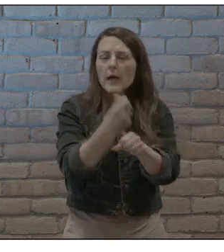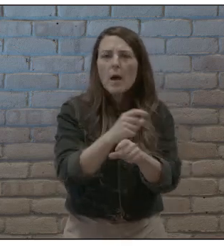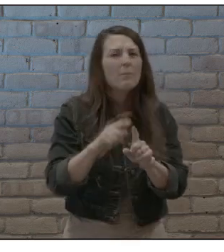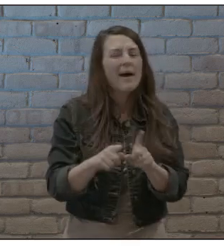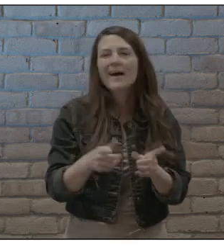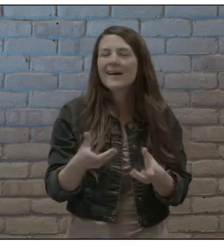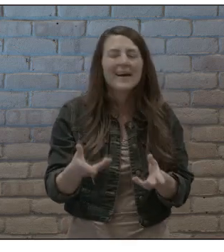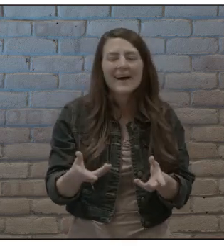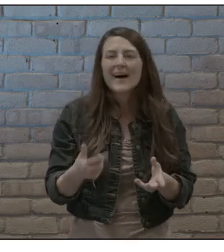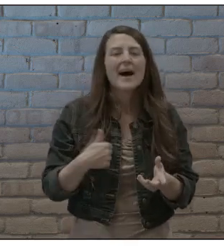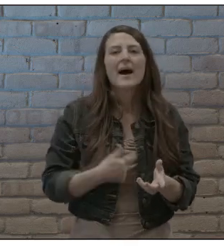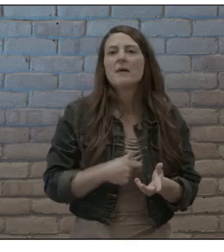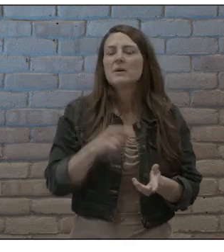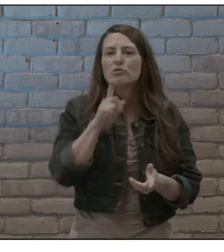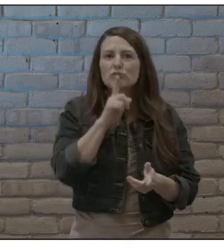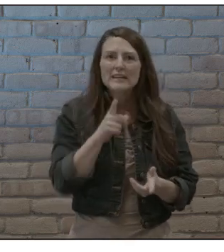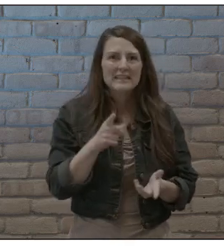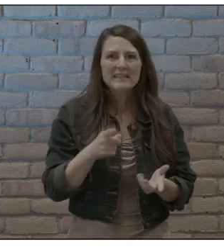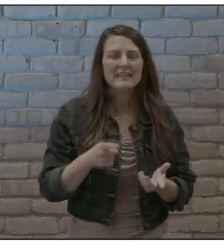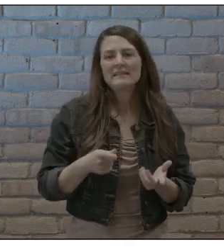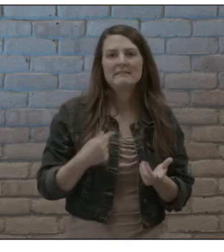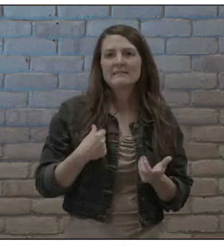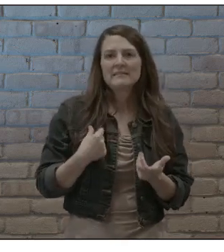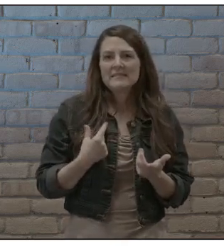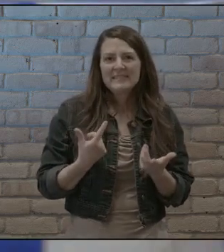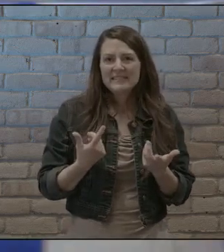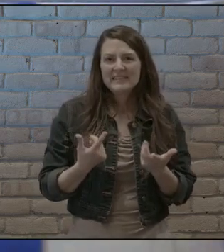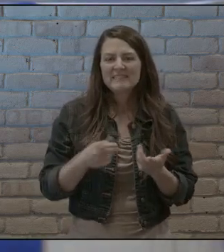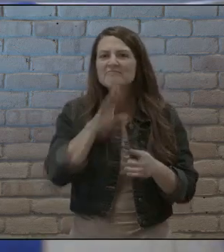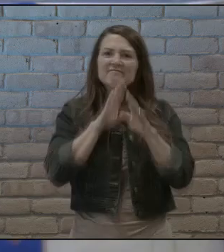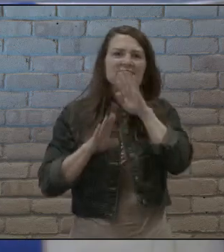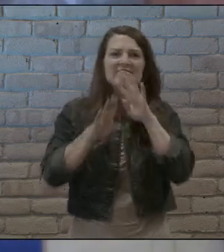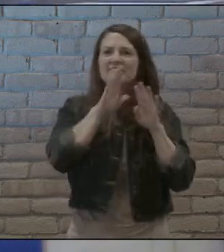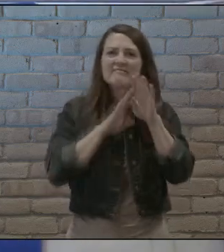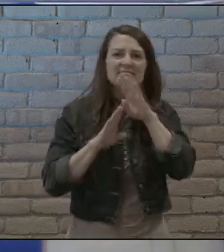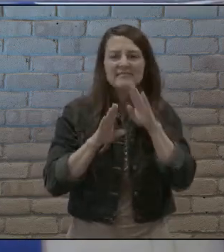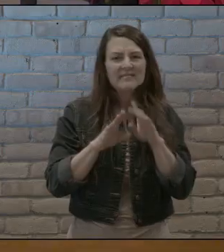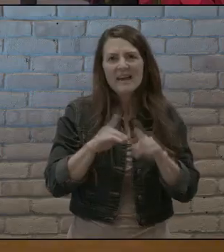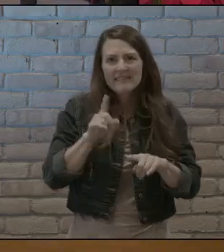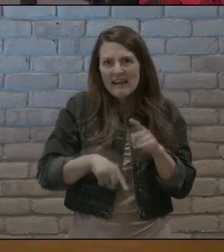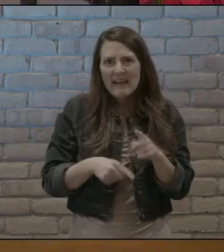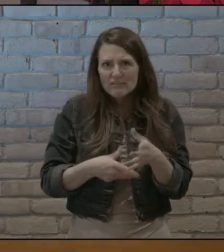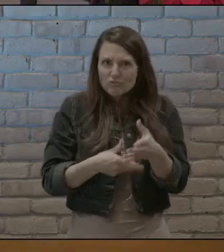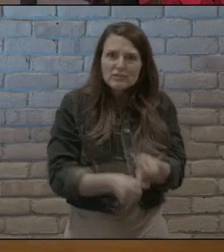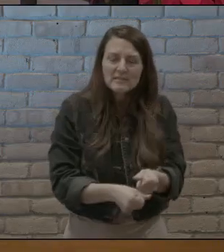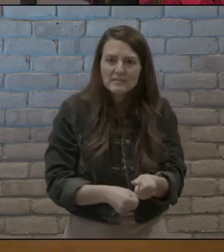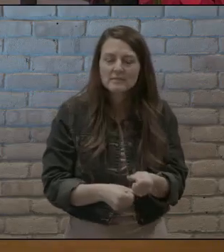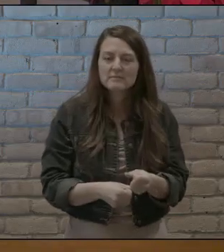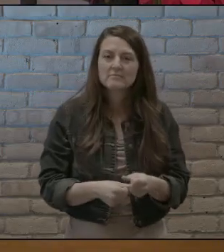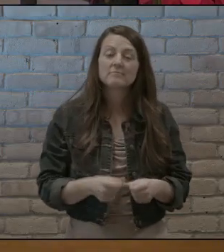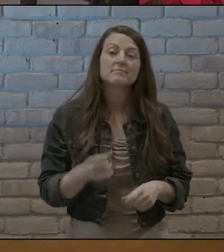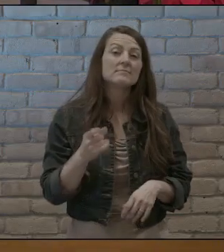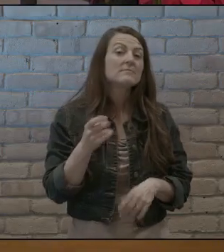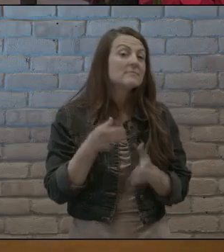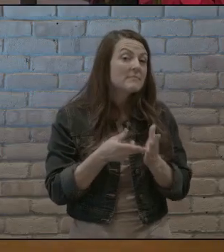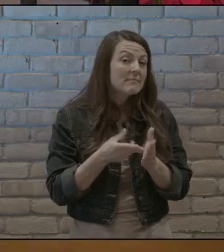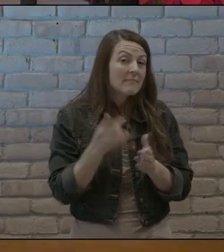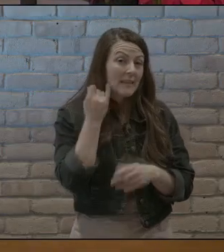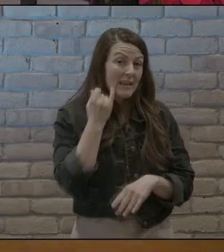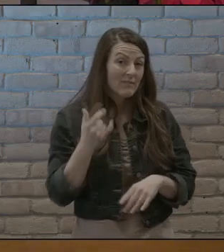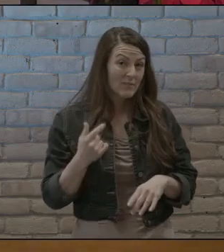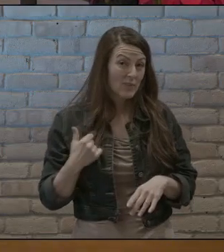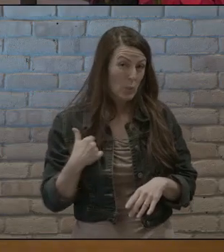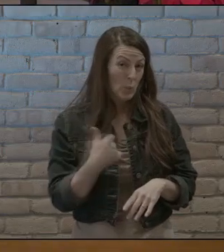get myself to do it. And the truth is, when we feel bad, don't we